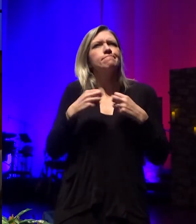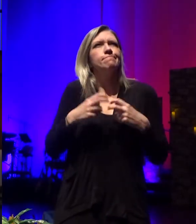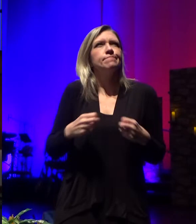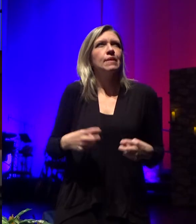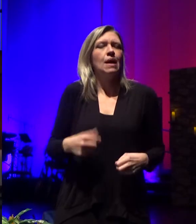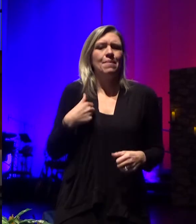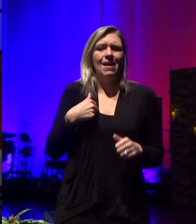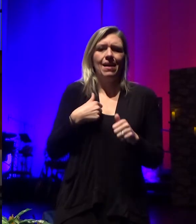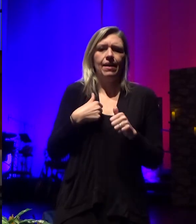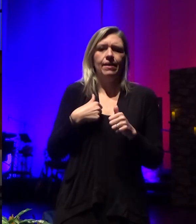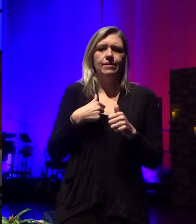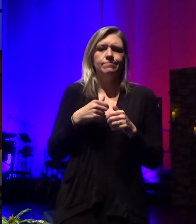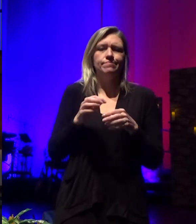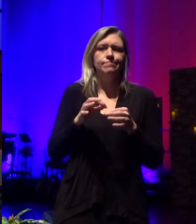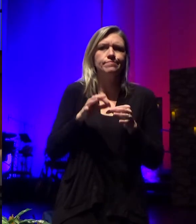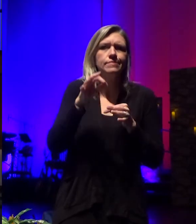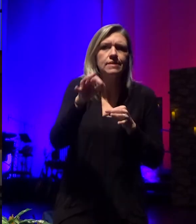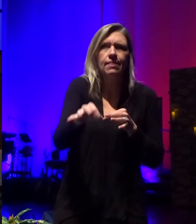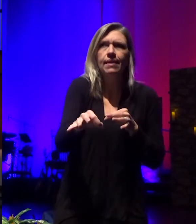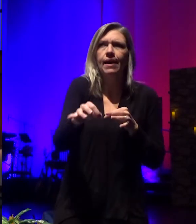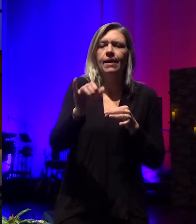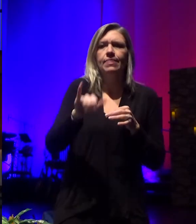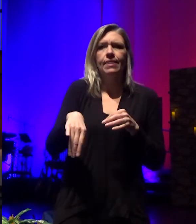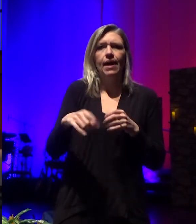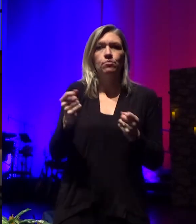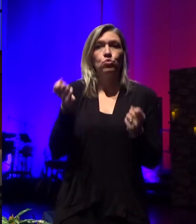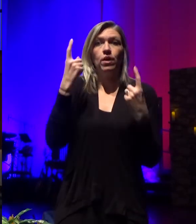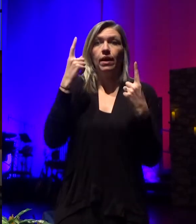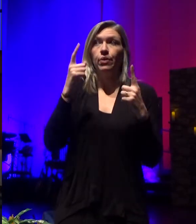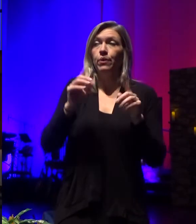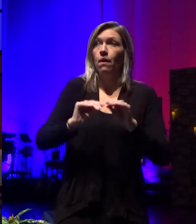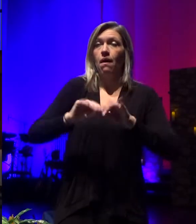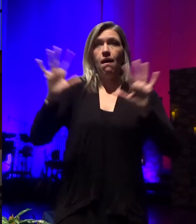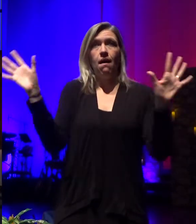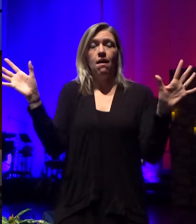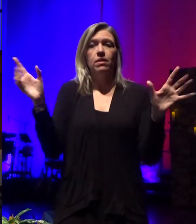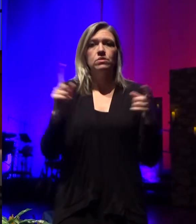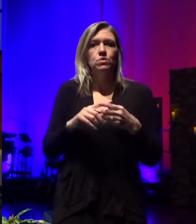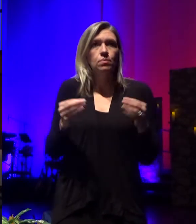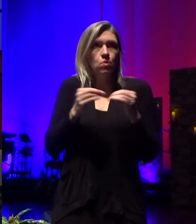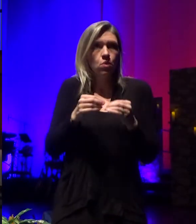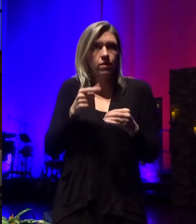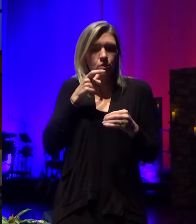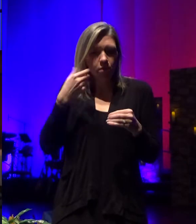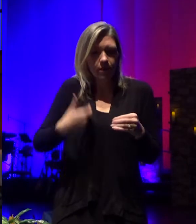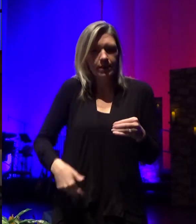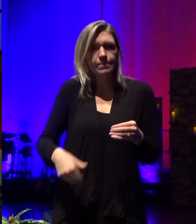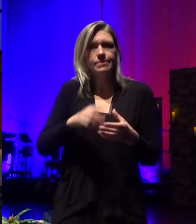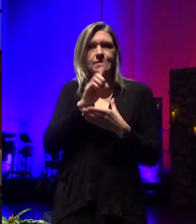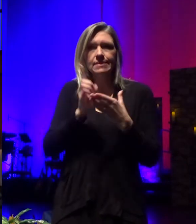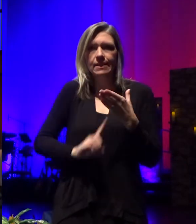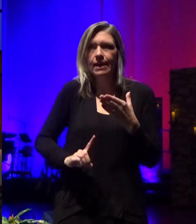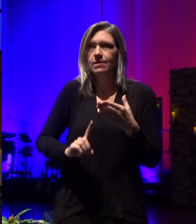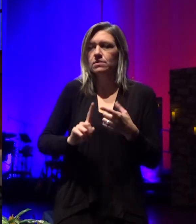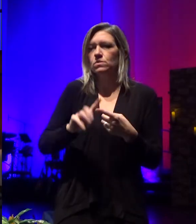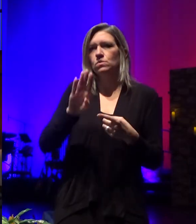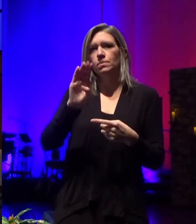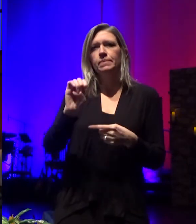the breakthroughs into more of what I am, into more of what I'm designed and destined to be?